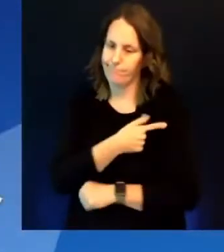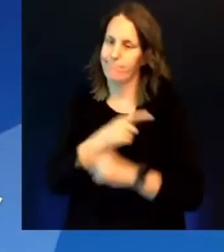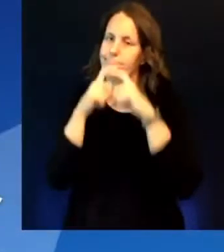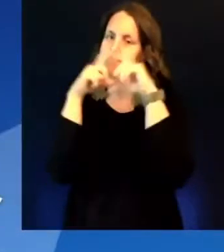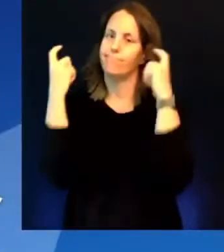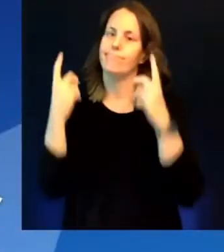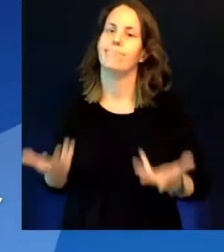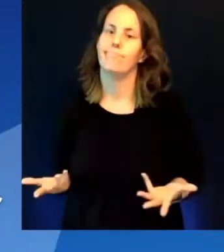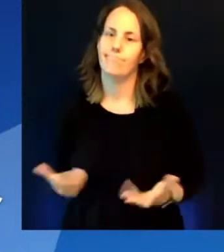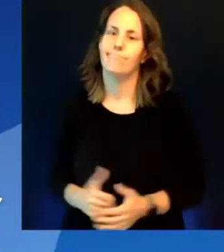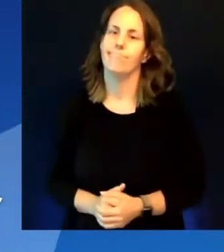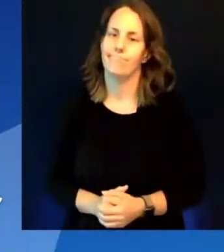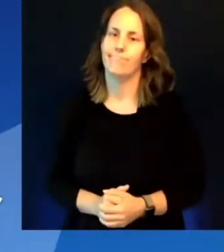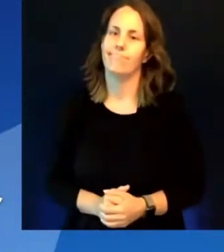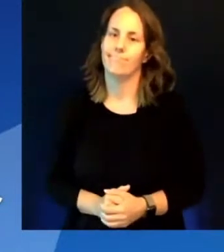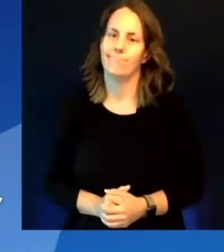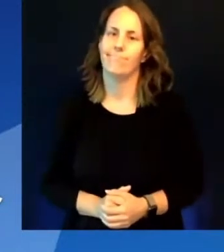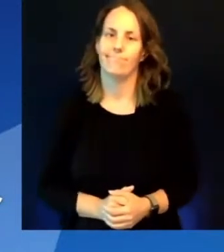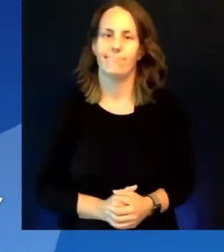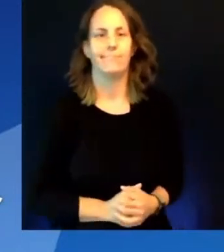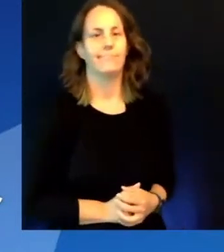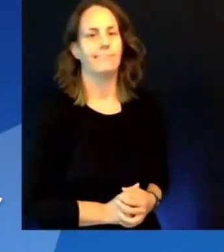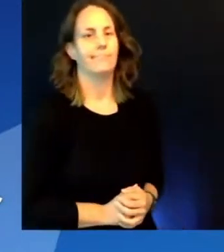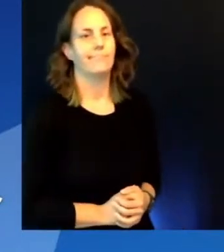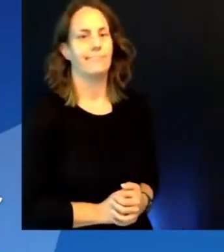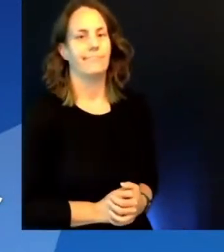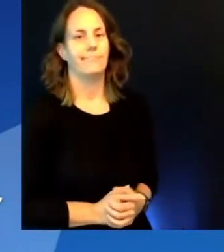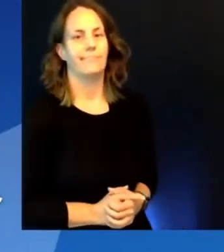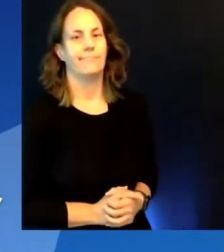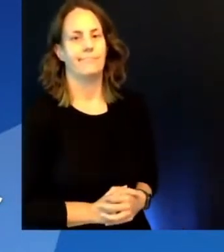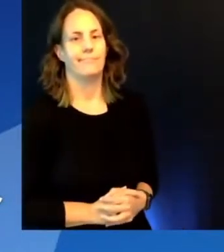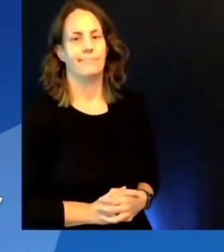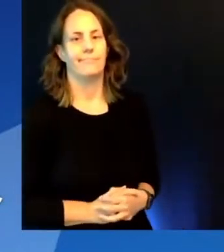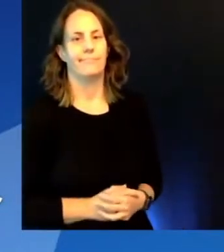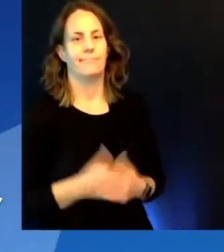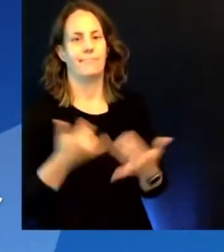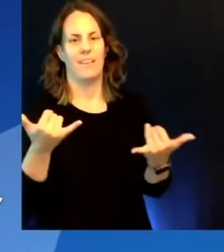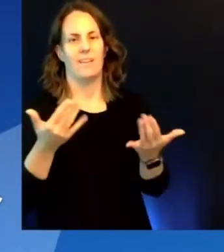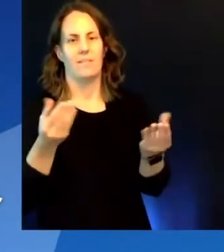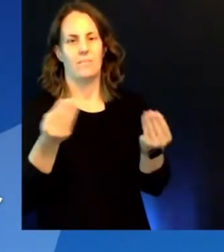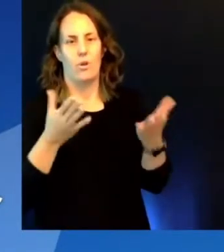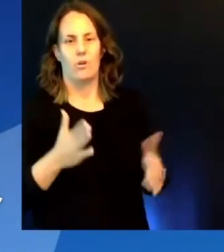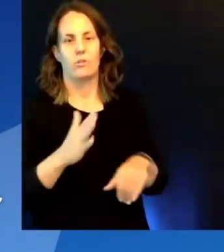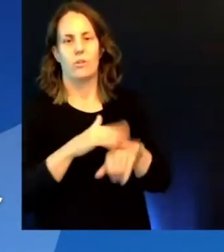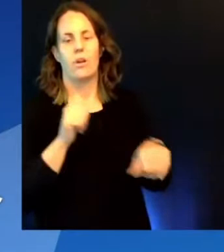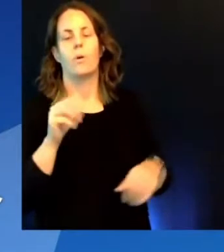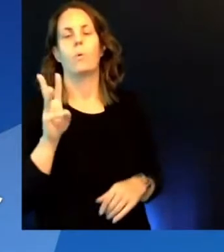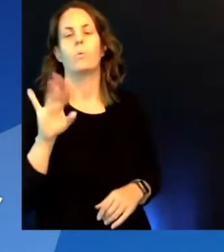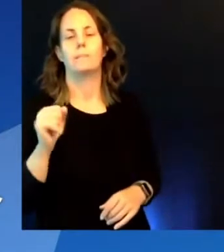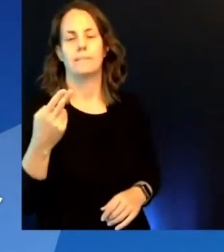Thank you. Now to Sean Kirkby from Wisconsin Health News. Sean.